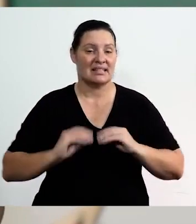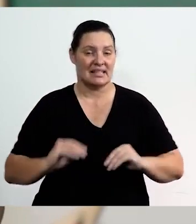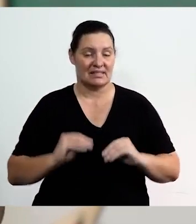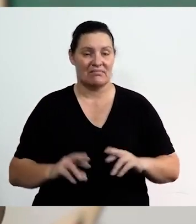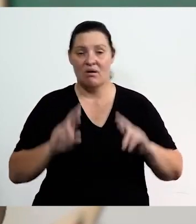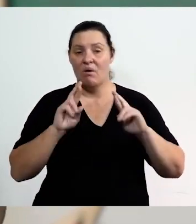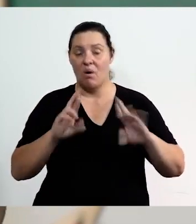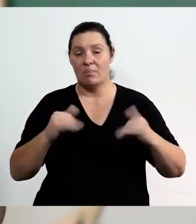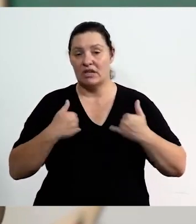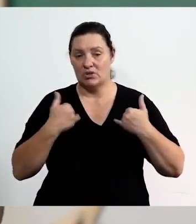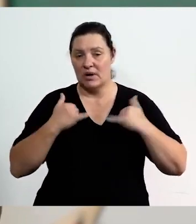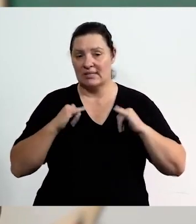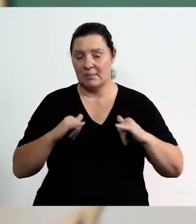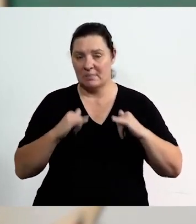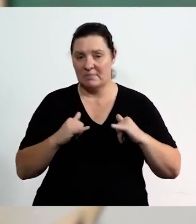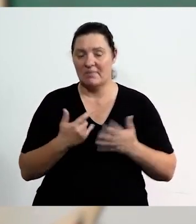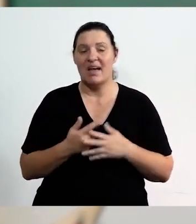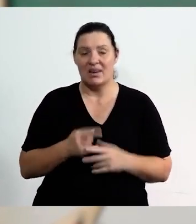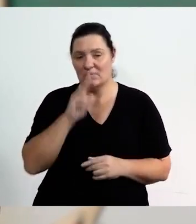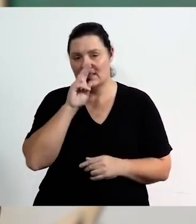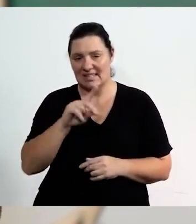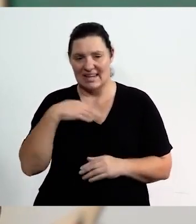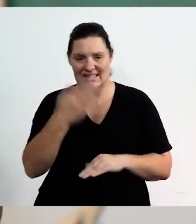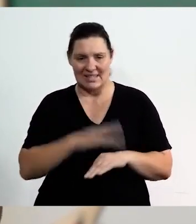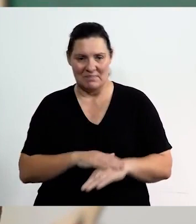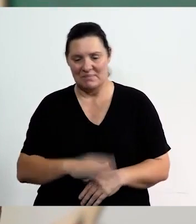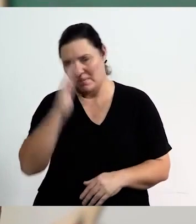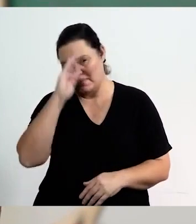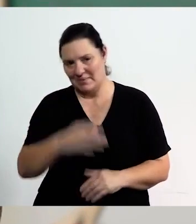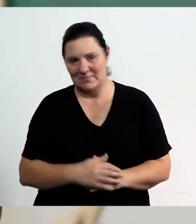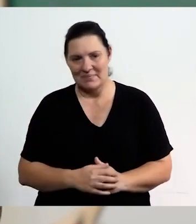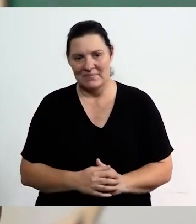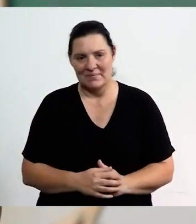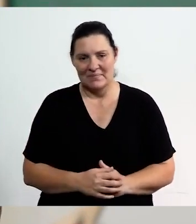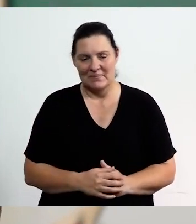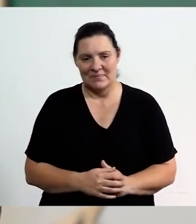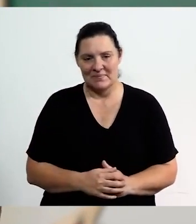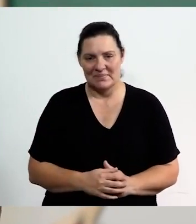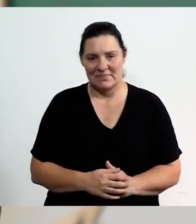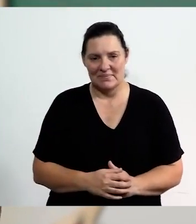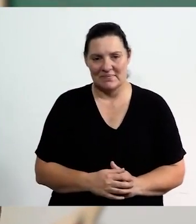today's lesson. I hope you enjoyed it as much as I did, and then we'll see you next time. Goodbye.